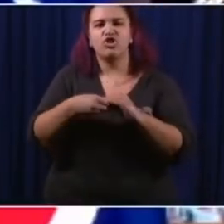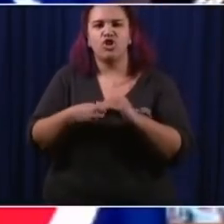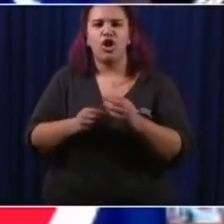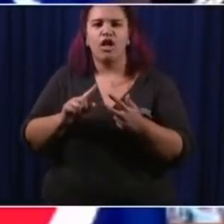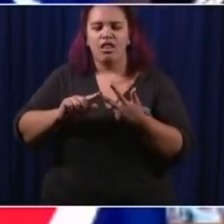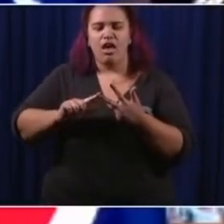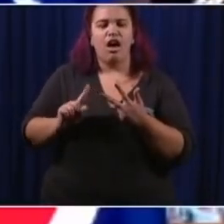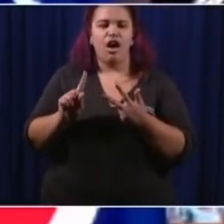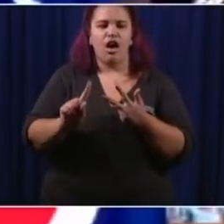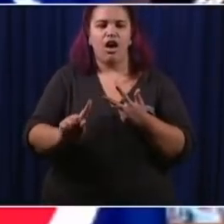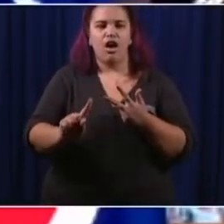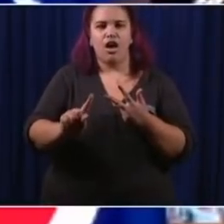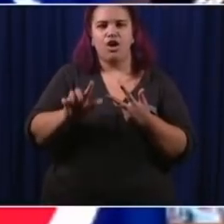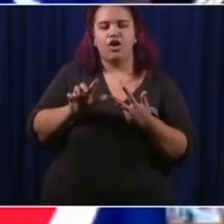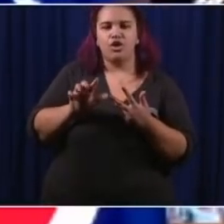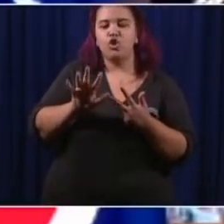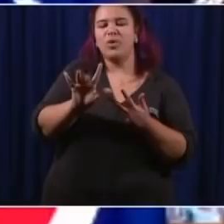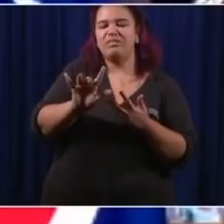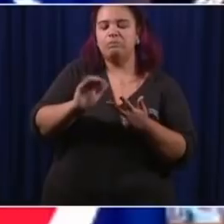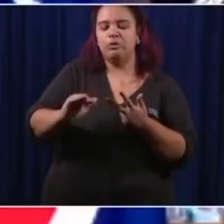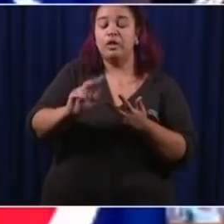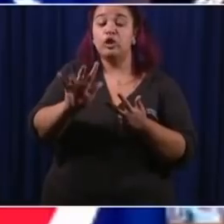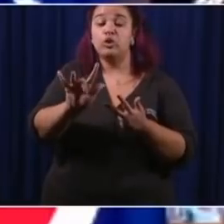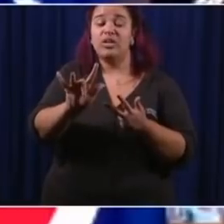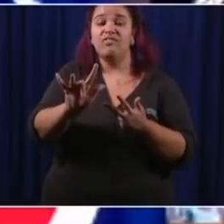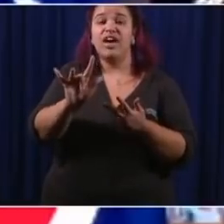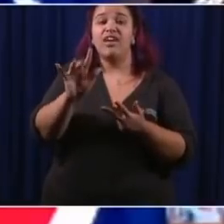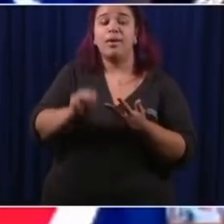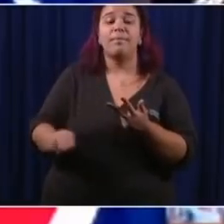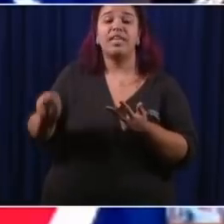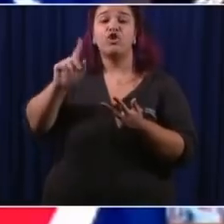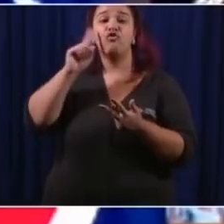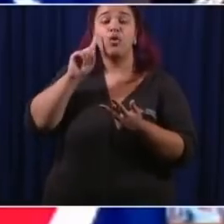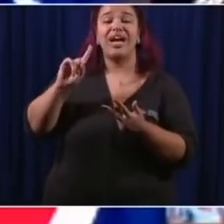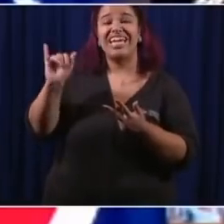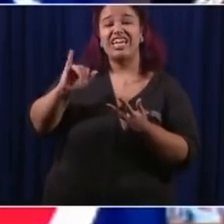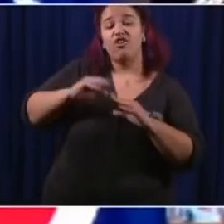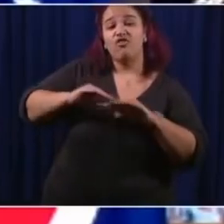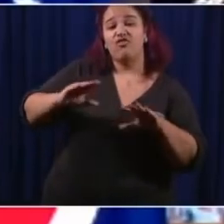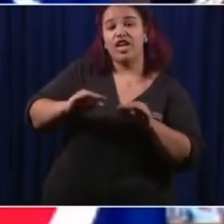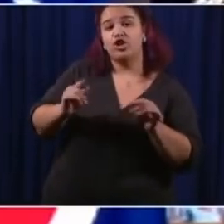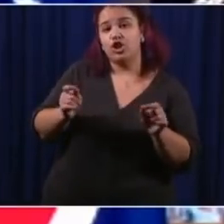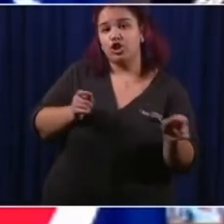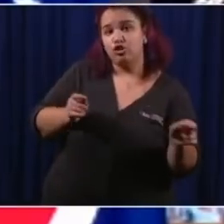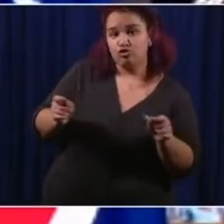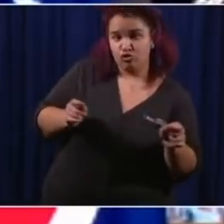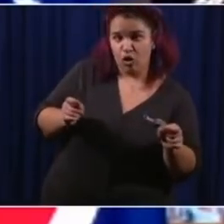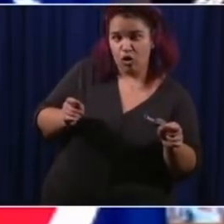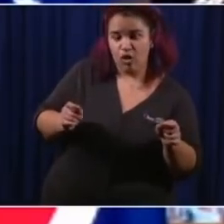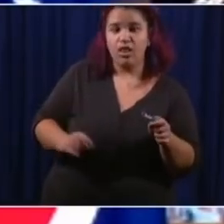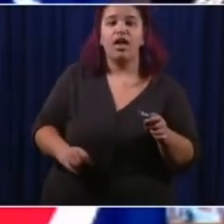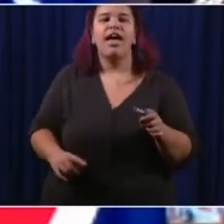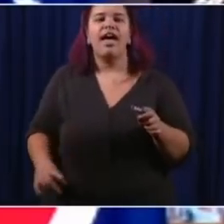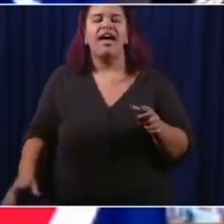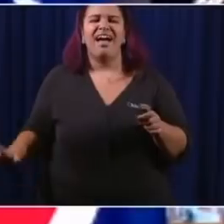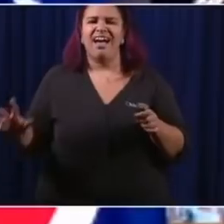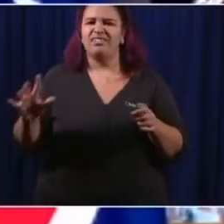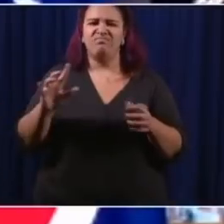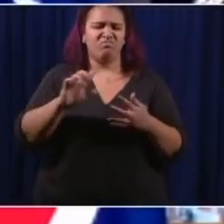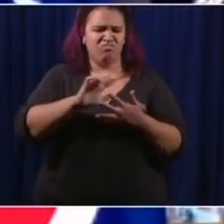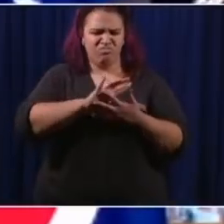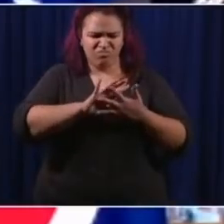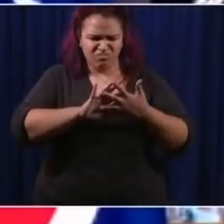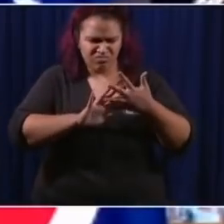then additionally, there's approximately $400 million in provider relief across all spectrum, in addition